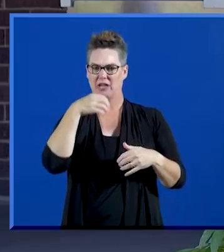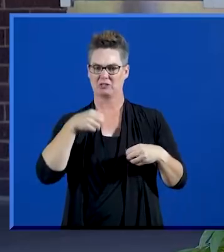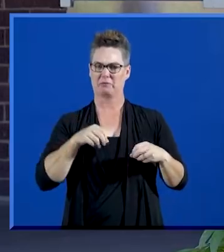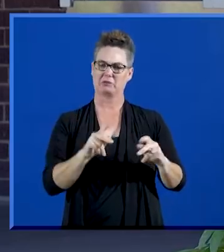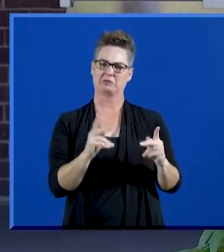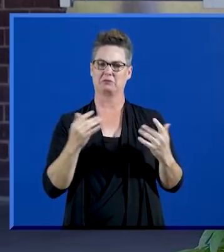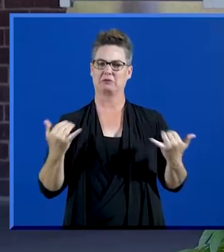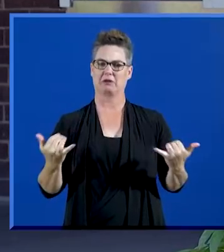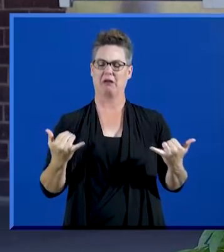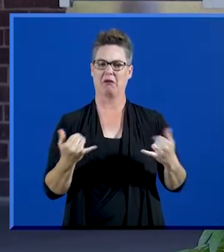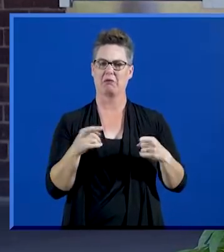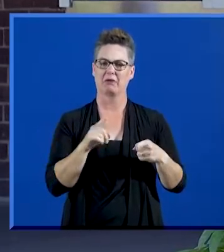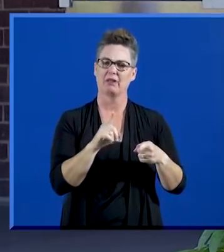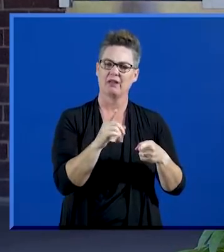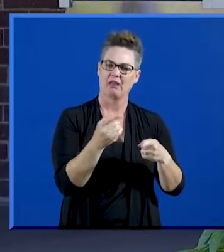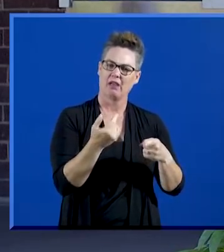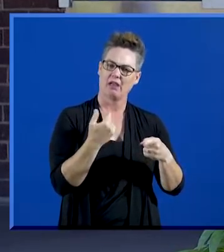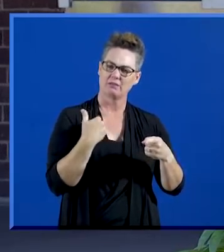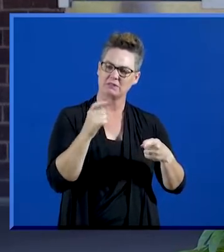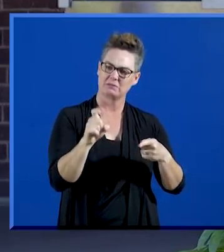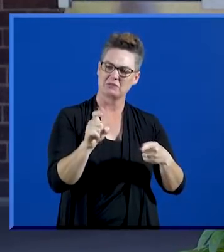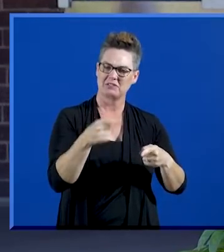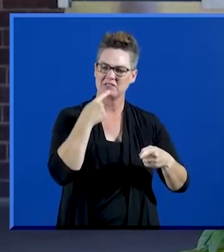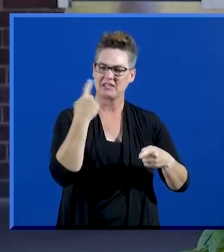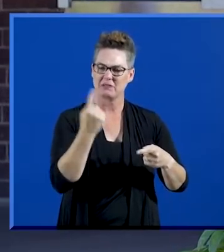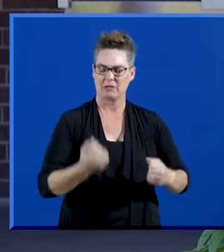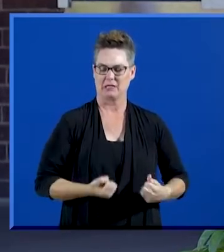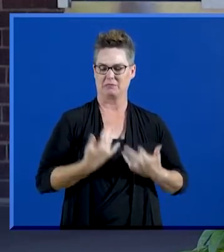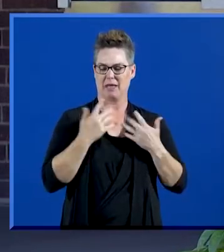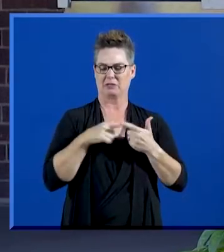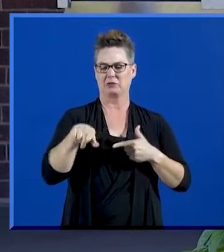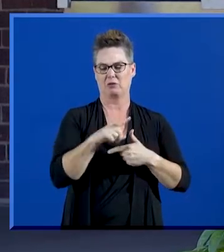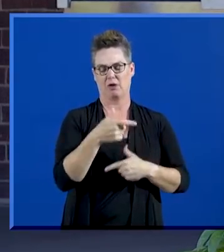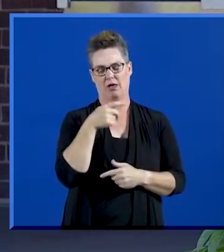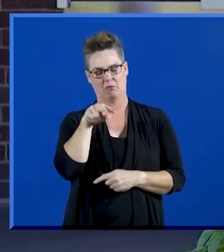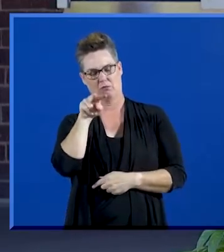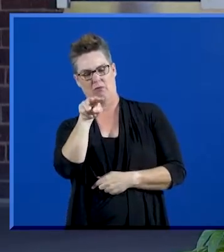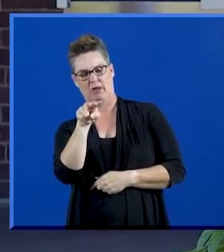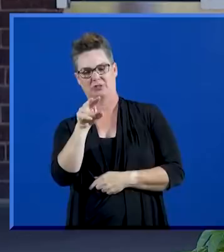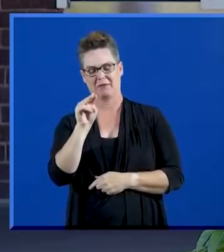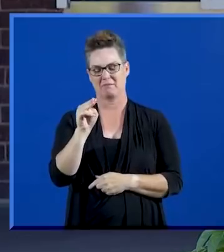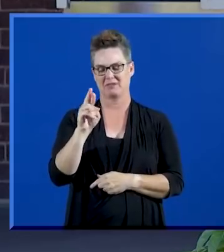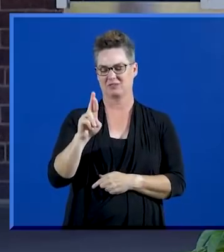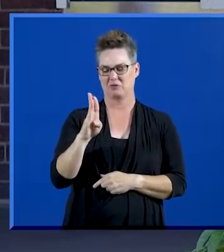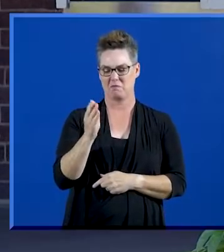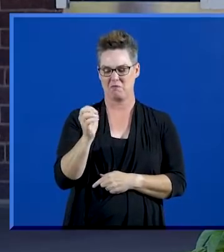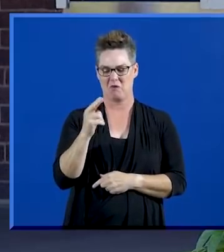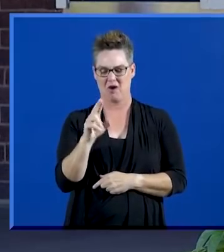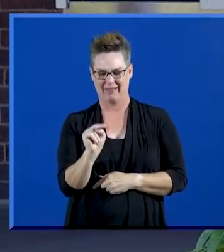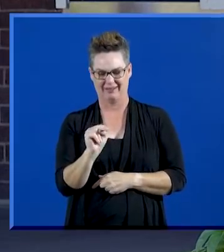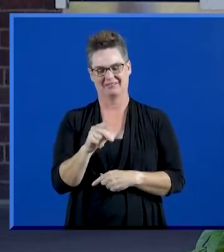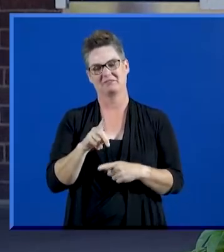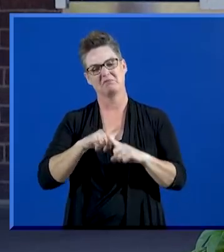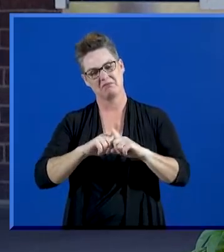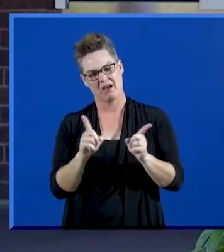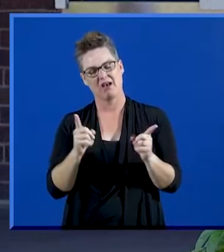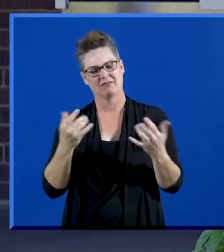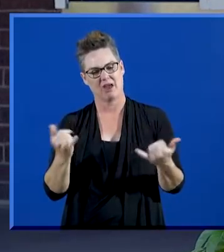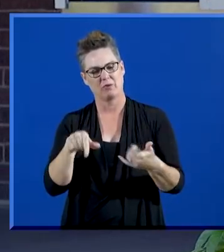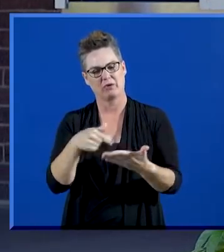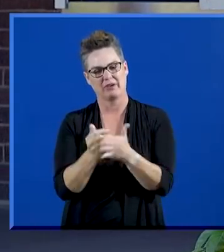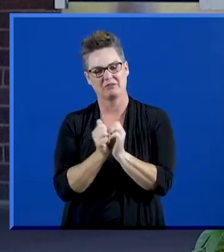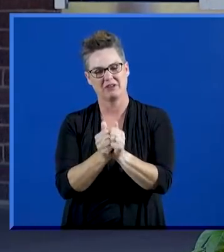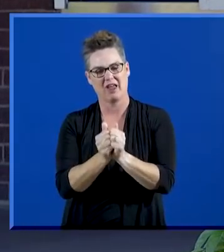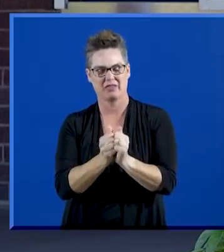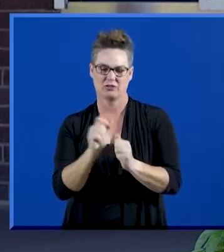unique opportunity where I say something inspiring to all of you while staring at Mr. Boren. But we are still graduating together, and